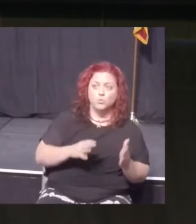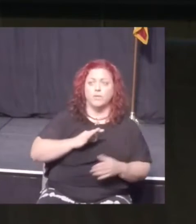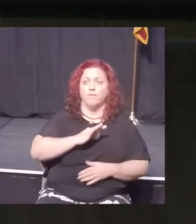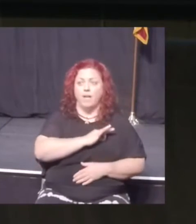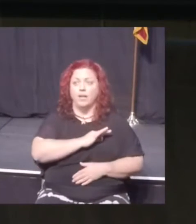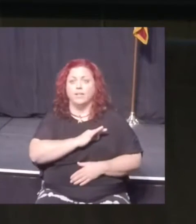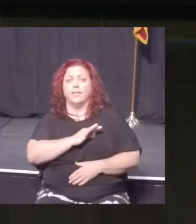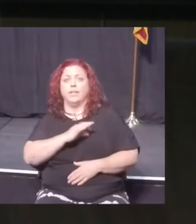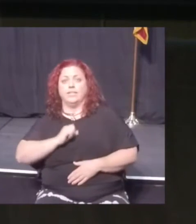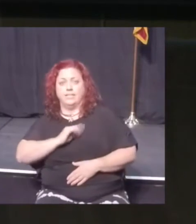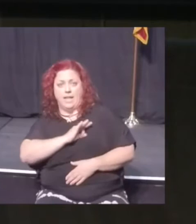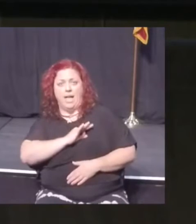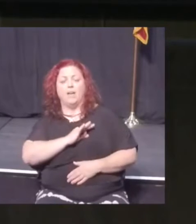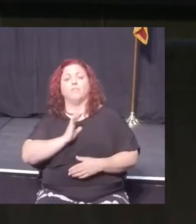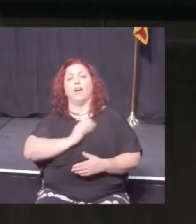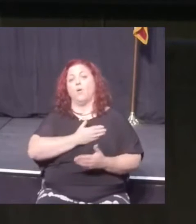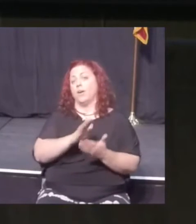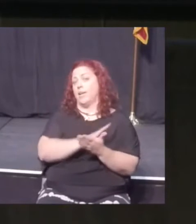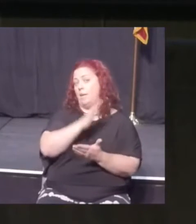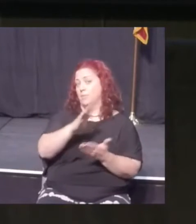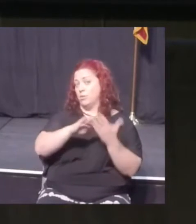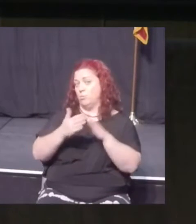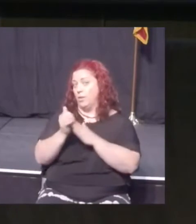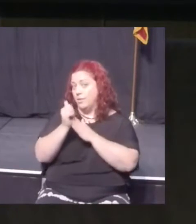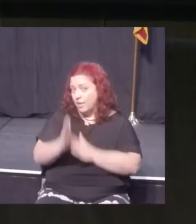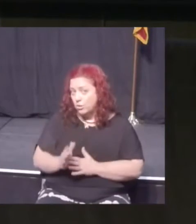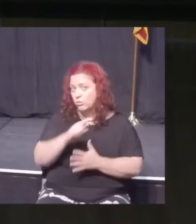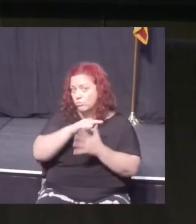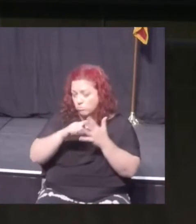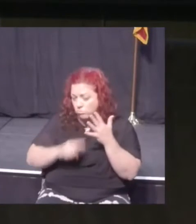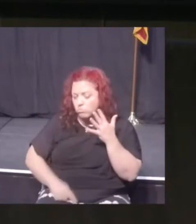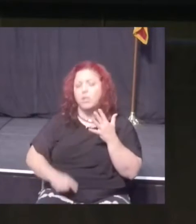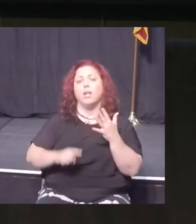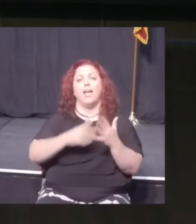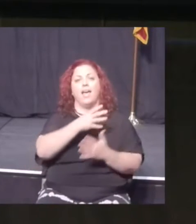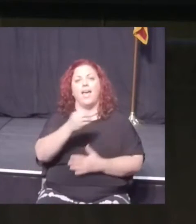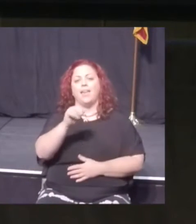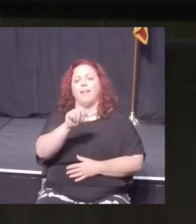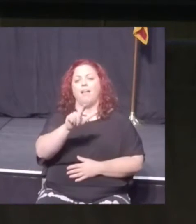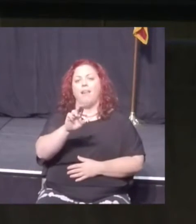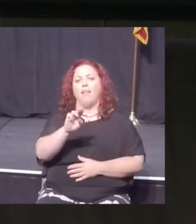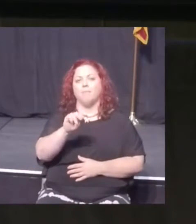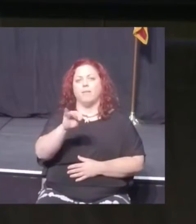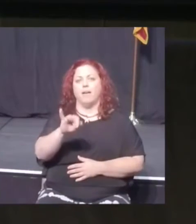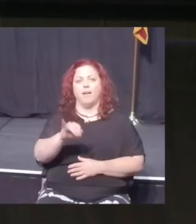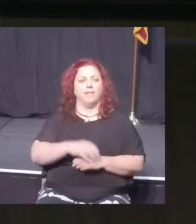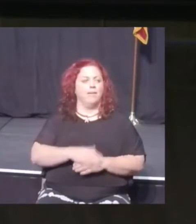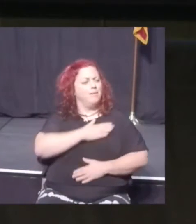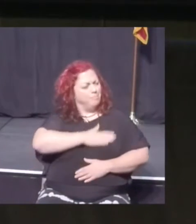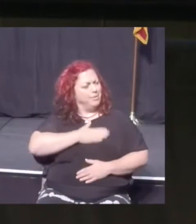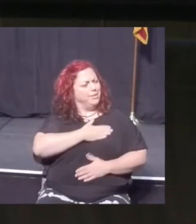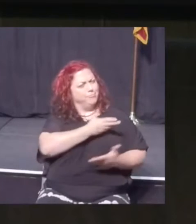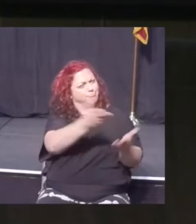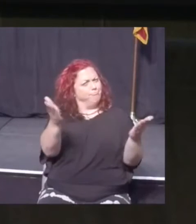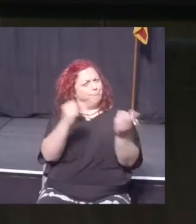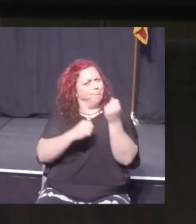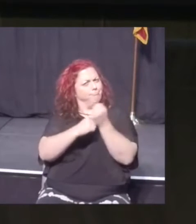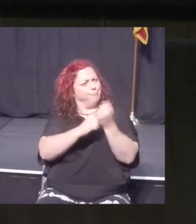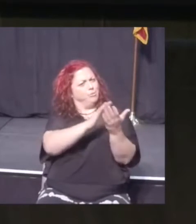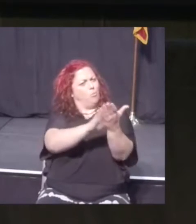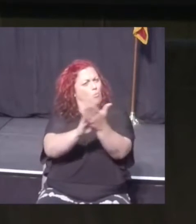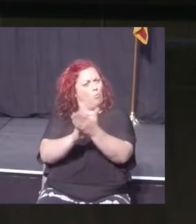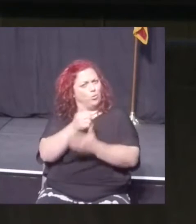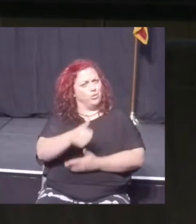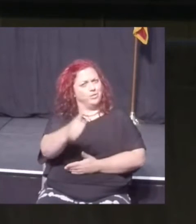and staff members, our campus and community leaders, and our alumni. Please give yourselves a rousing